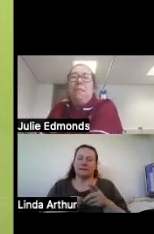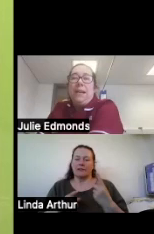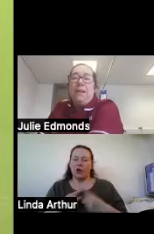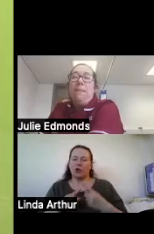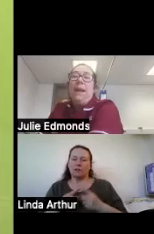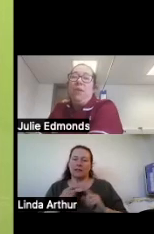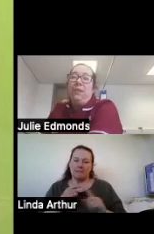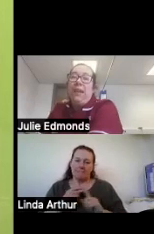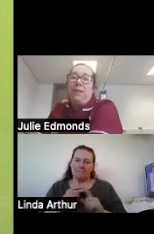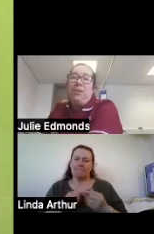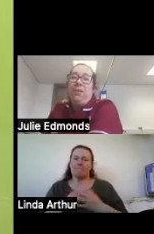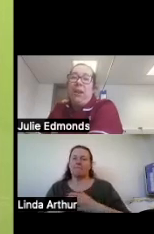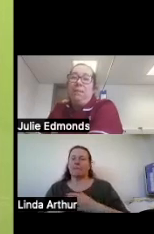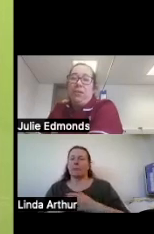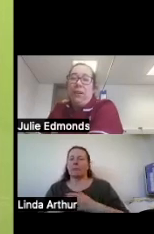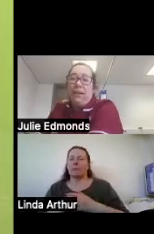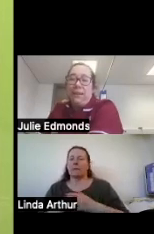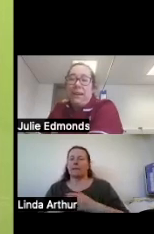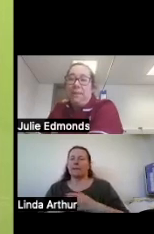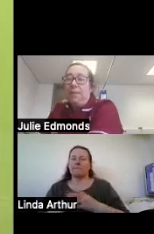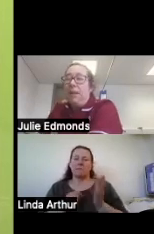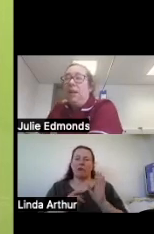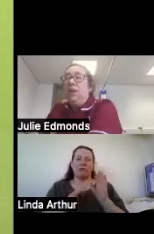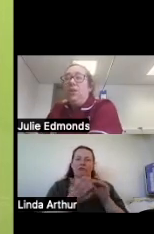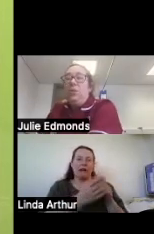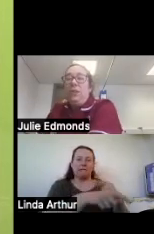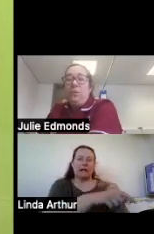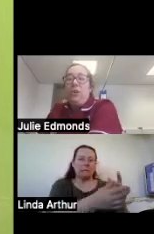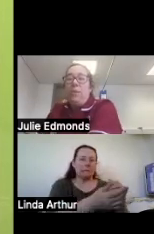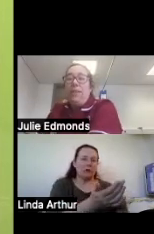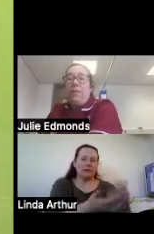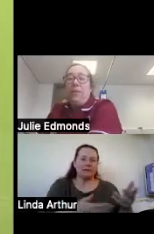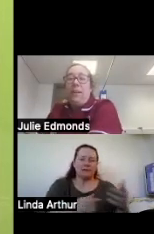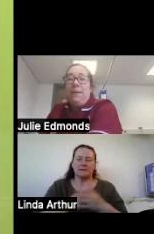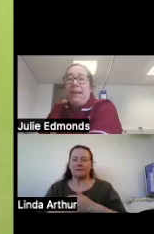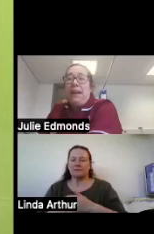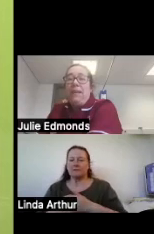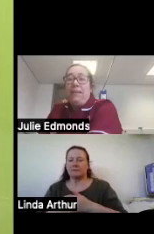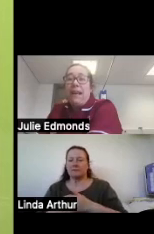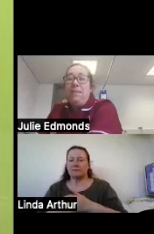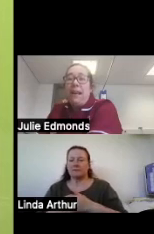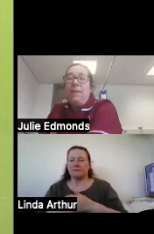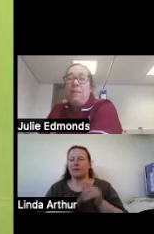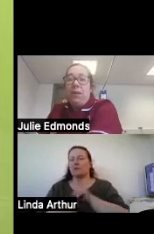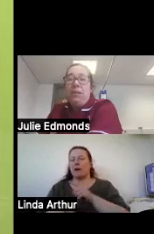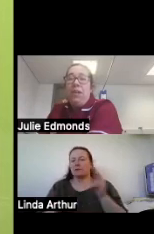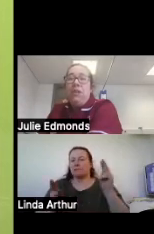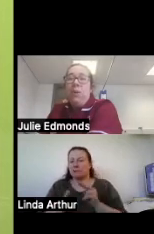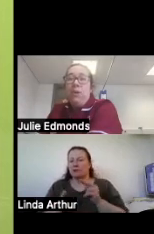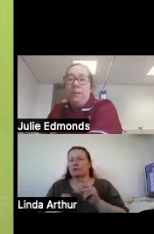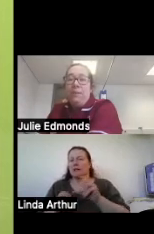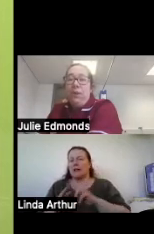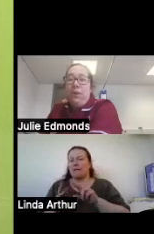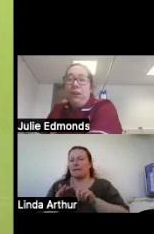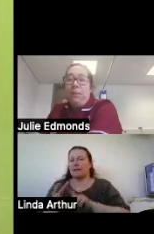that you may not get to the toilet in time. So we'll talk about that with the limit, the caffeine, the time, type, and the amount.